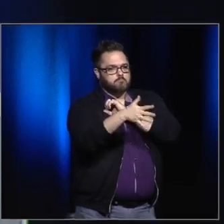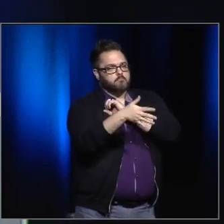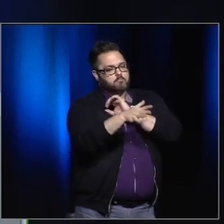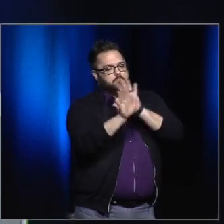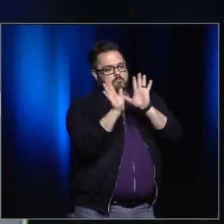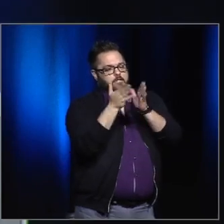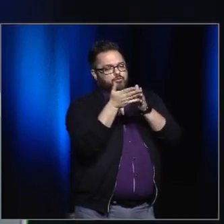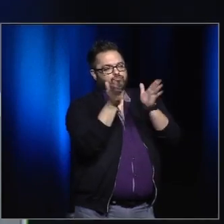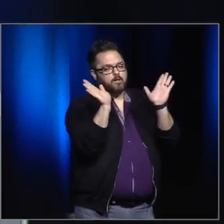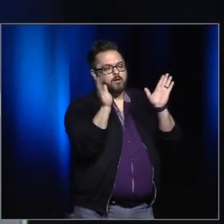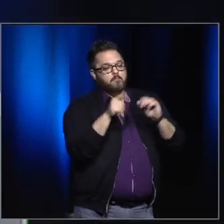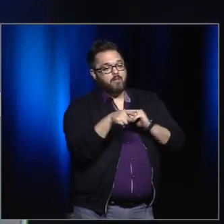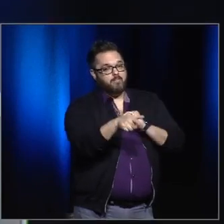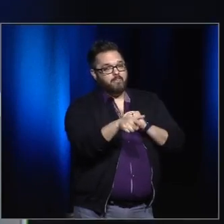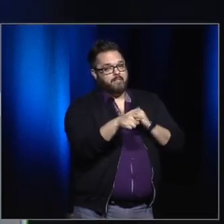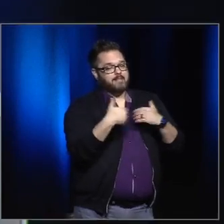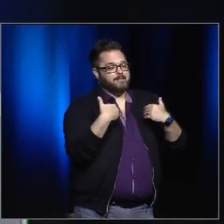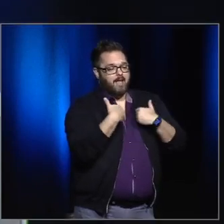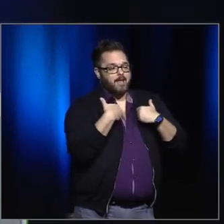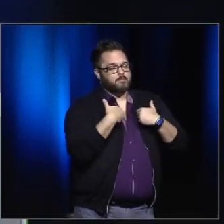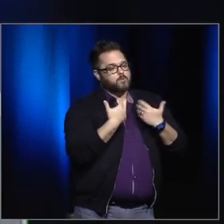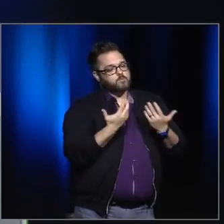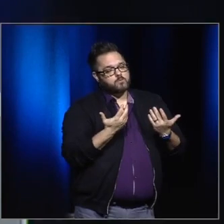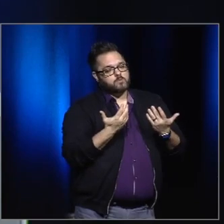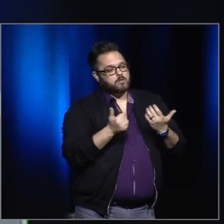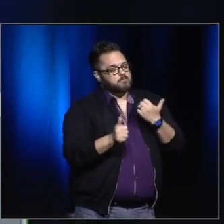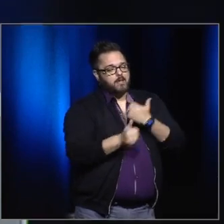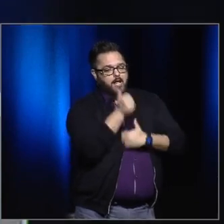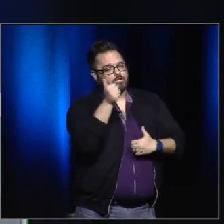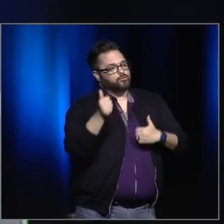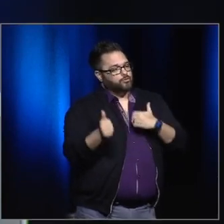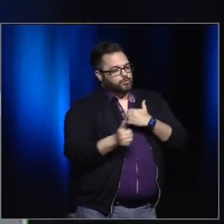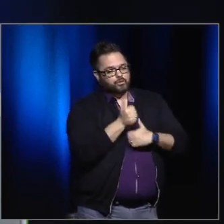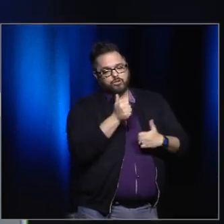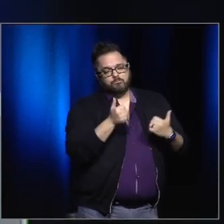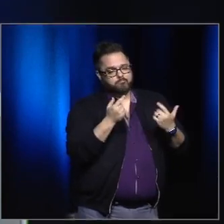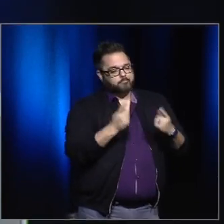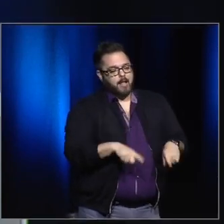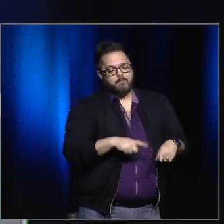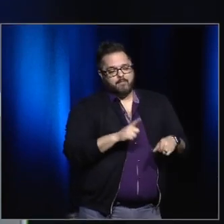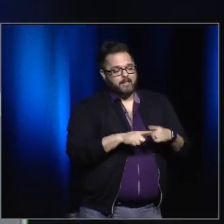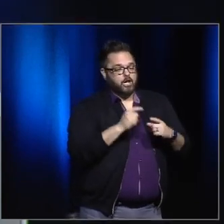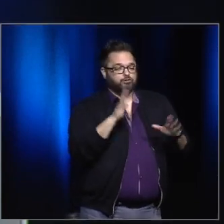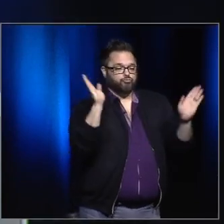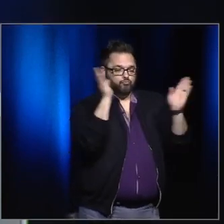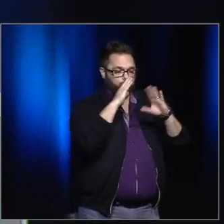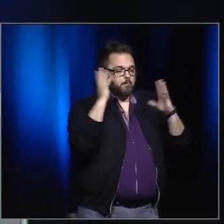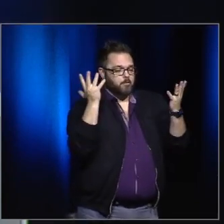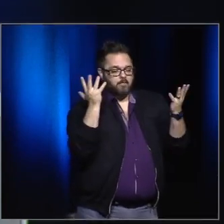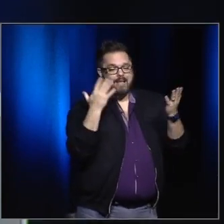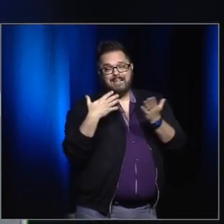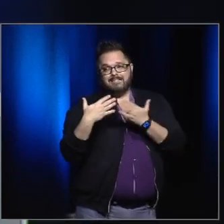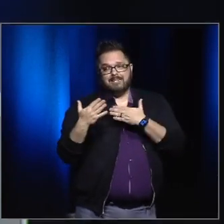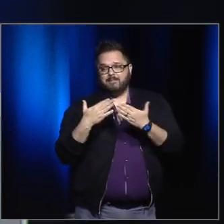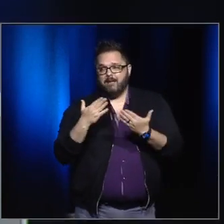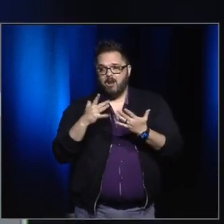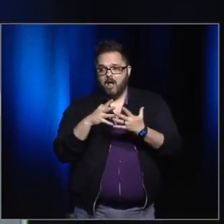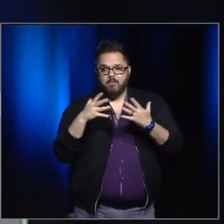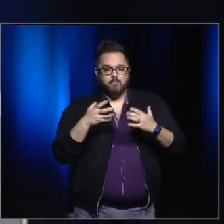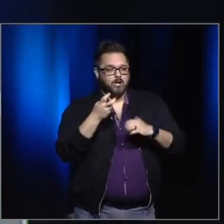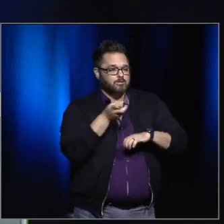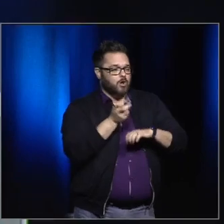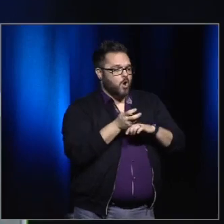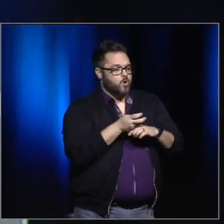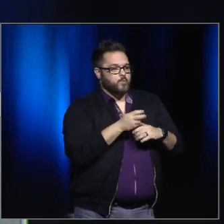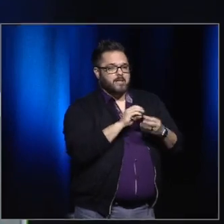These animals are deeply in trouble. And one of the big challenges I think that's always been is that it doesn't matter how hard we argue, kick,